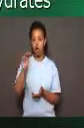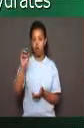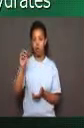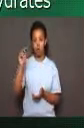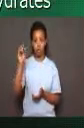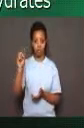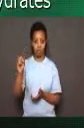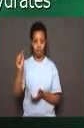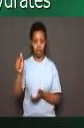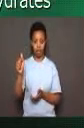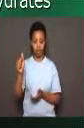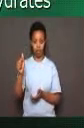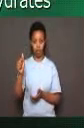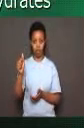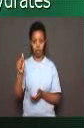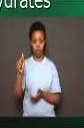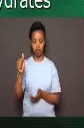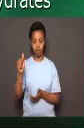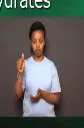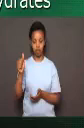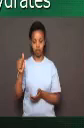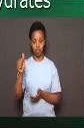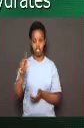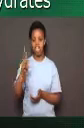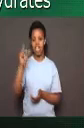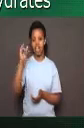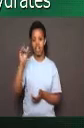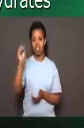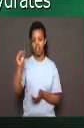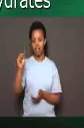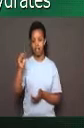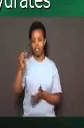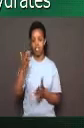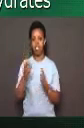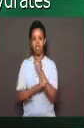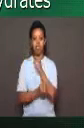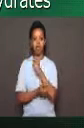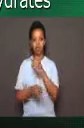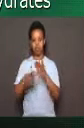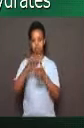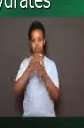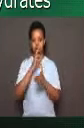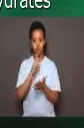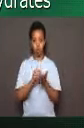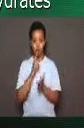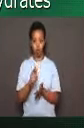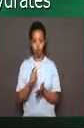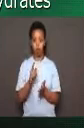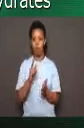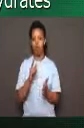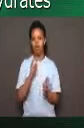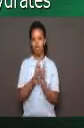Monosaccharides are the building blocks of disaccharides, such as sucrose,